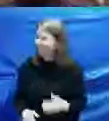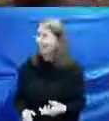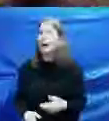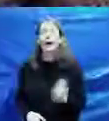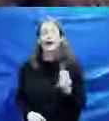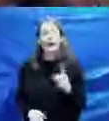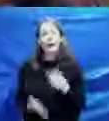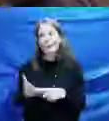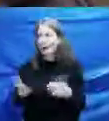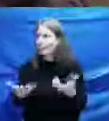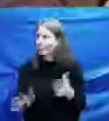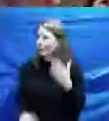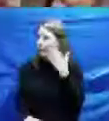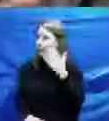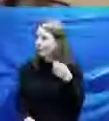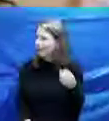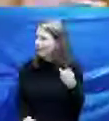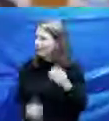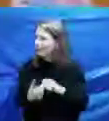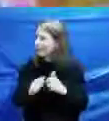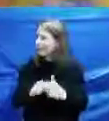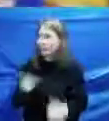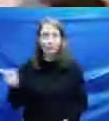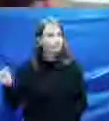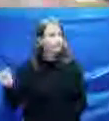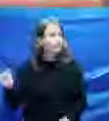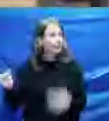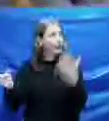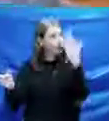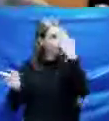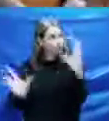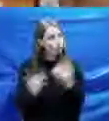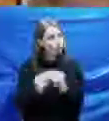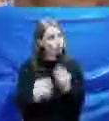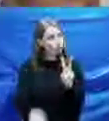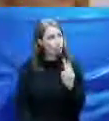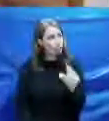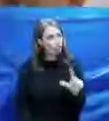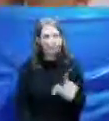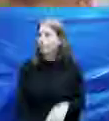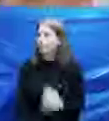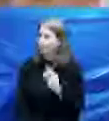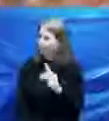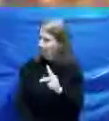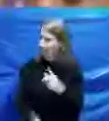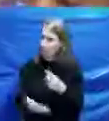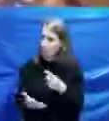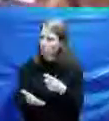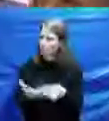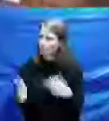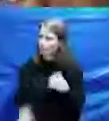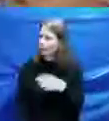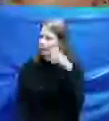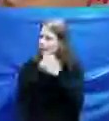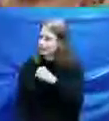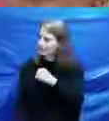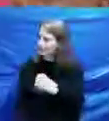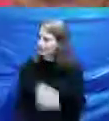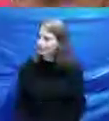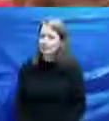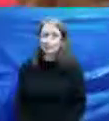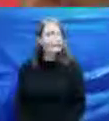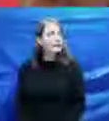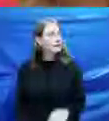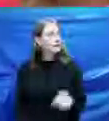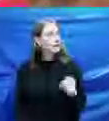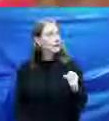problem? Yes, Mr. Portia? The volume. A volume? But that, what does that mean I'm missing then? You're missing the height, the